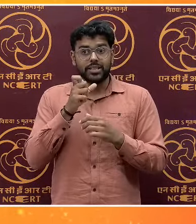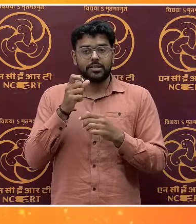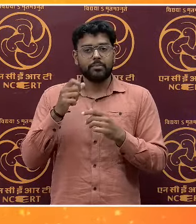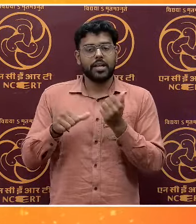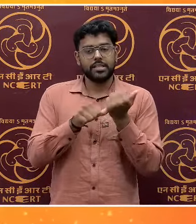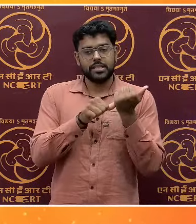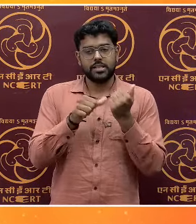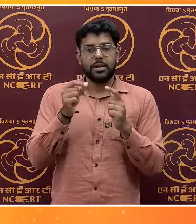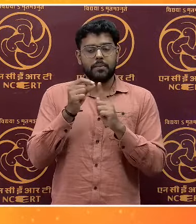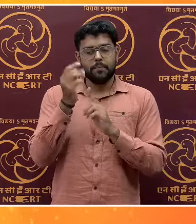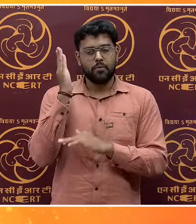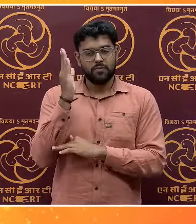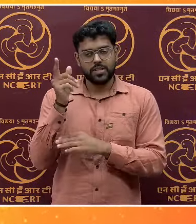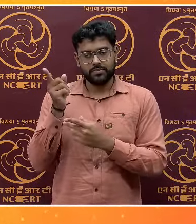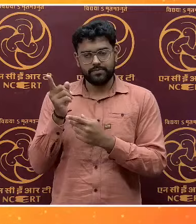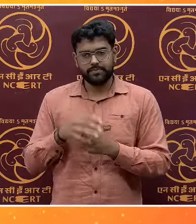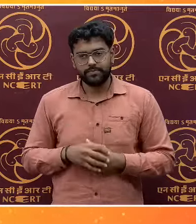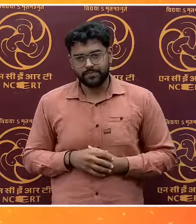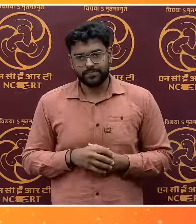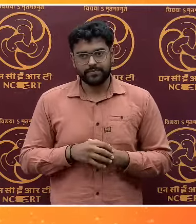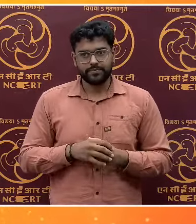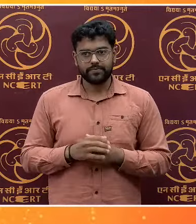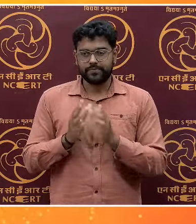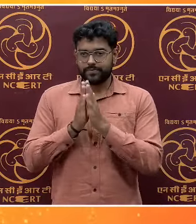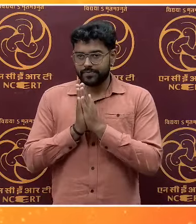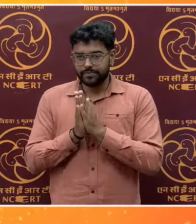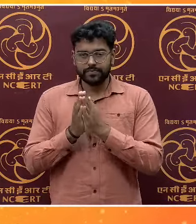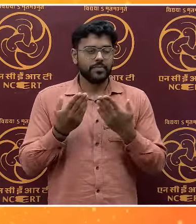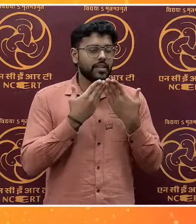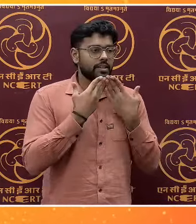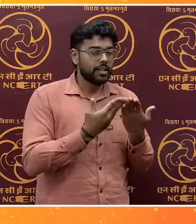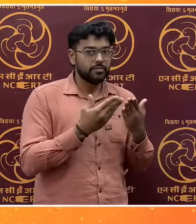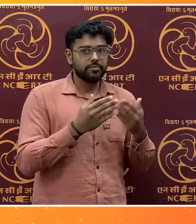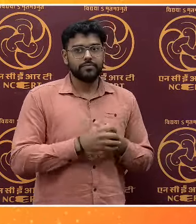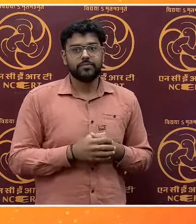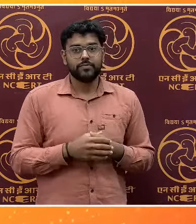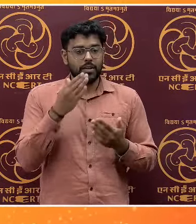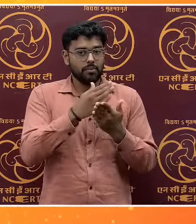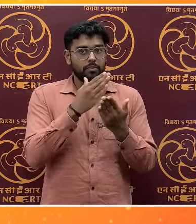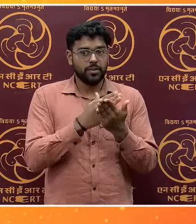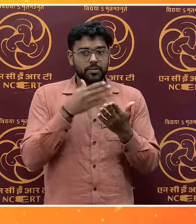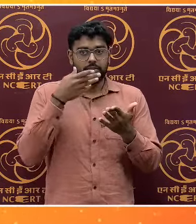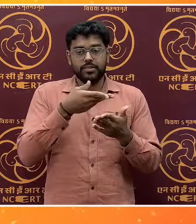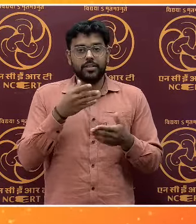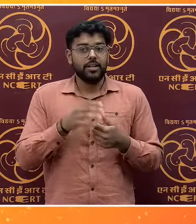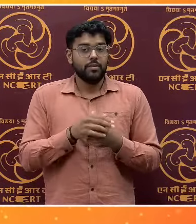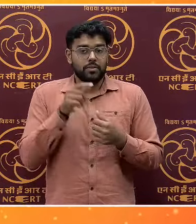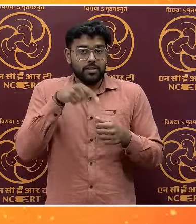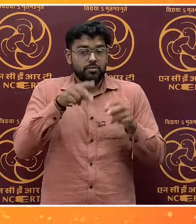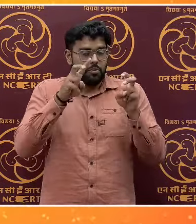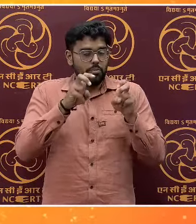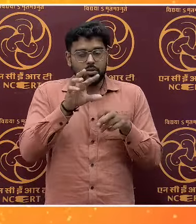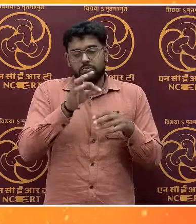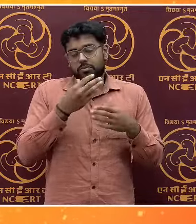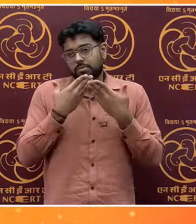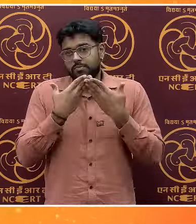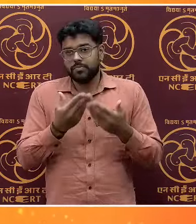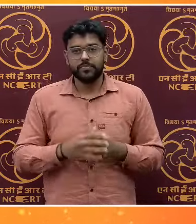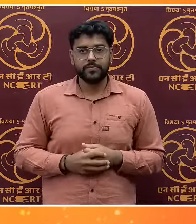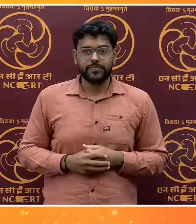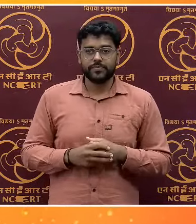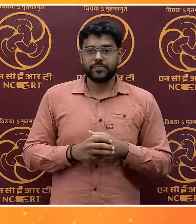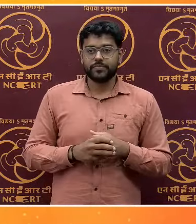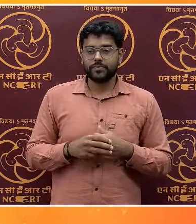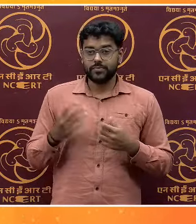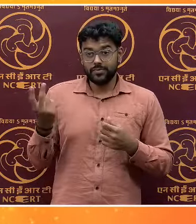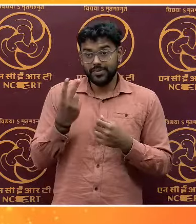Ma'am, namaskar and very warm welcome to you. Thank you, ma'am, for having me for such a wonderful session on values and dispositions. Indeed. And we both